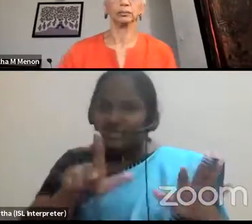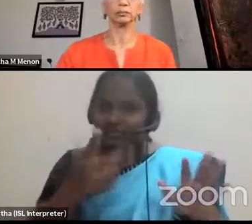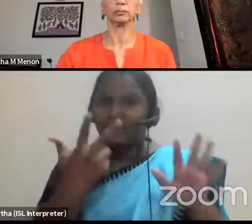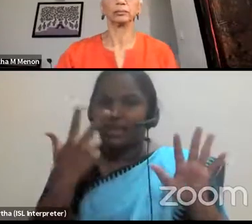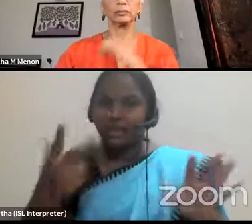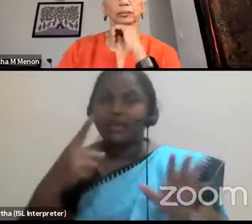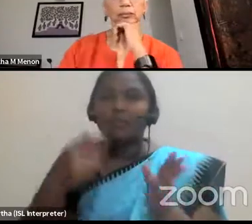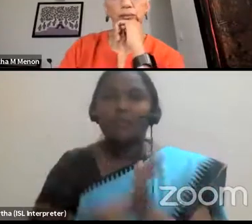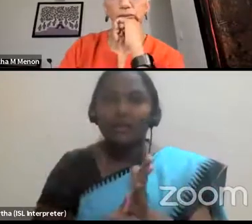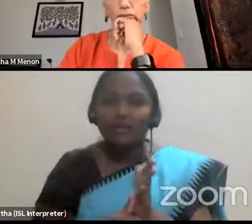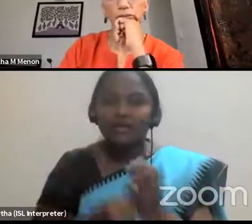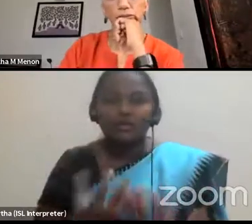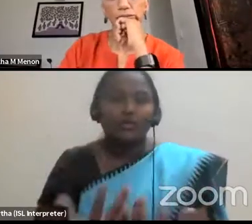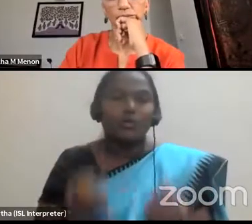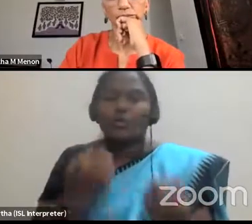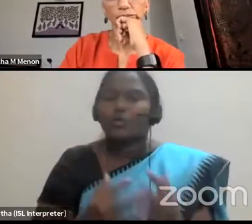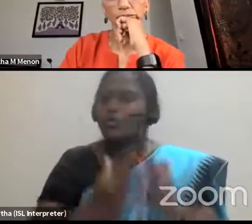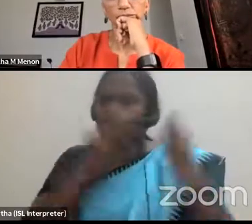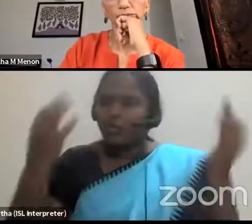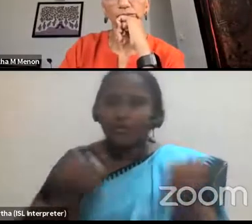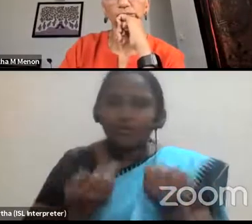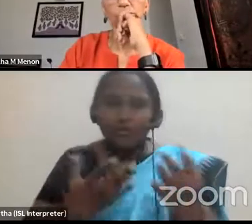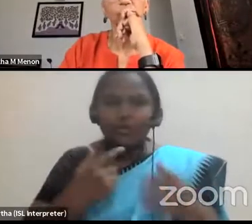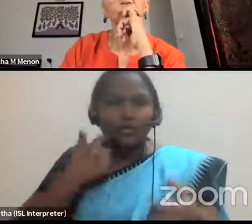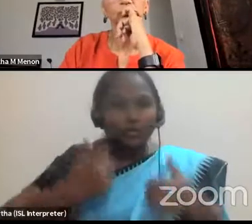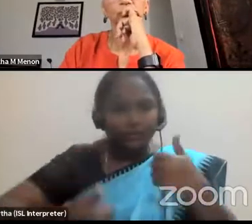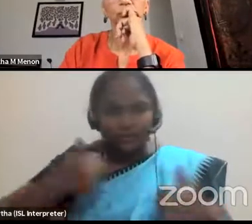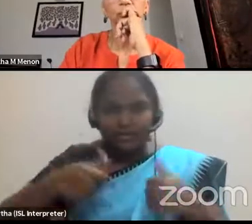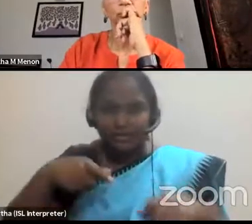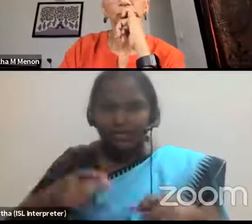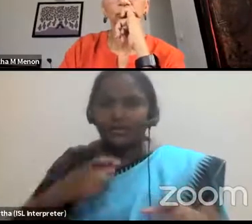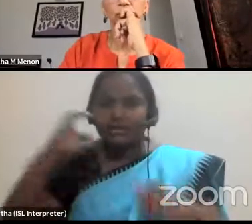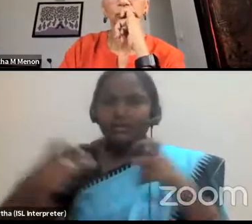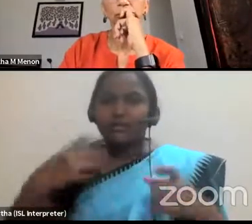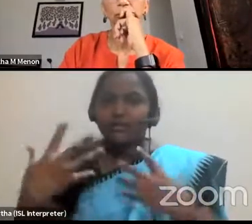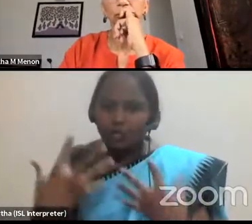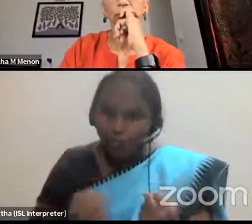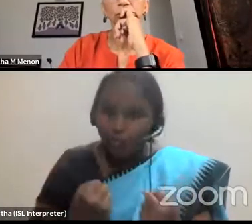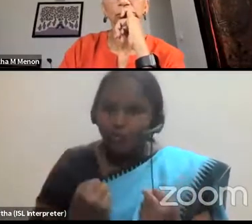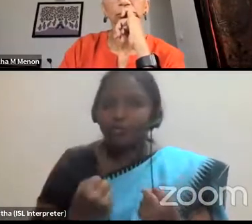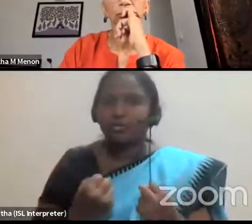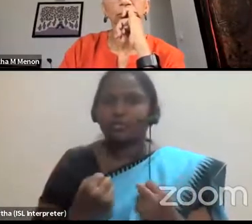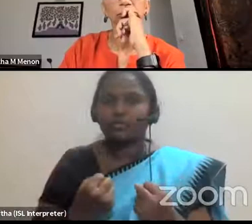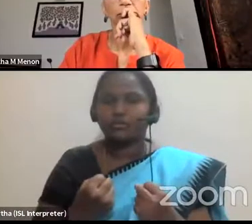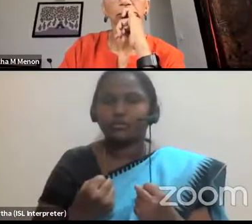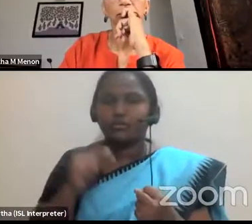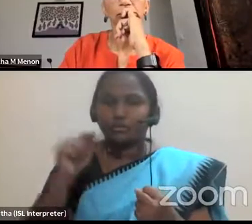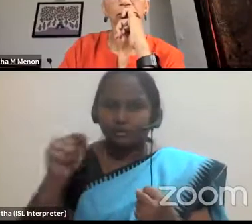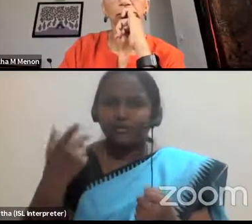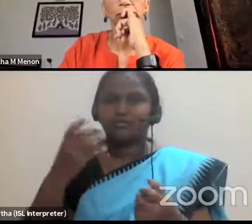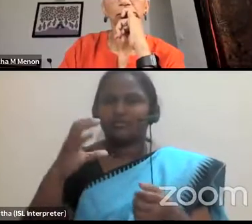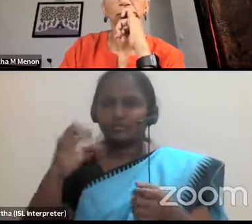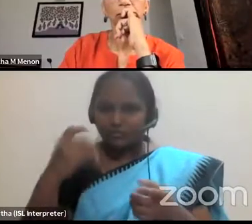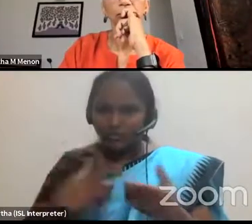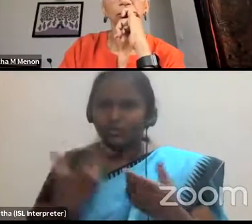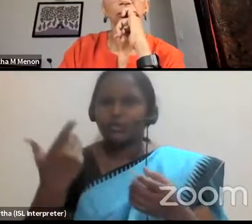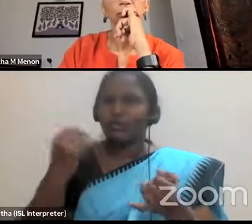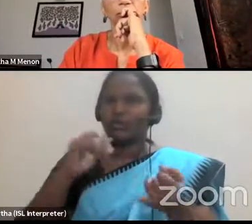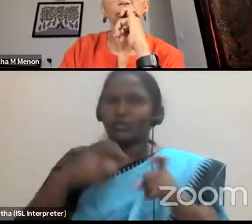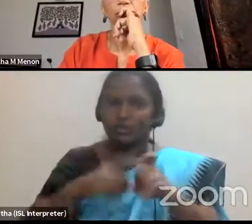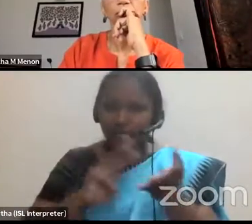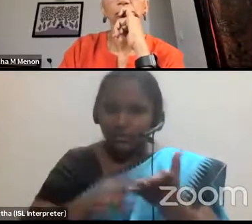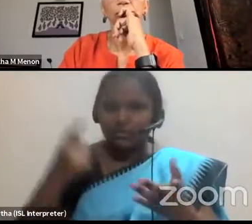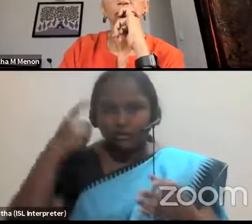a month. We've got so many offerings, which is why corporates are even wanting their colleagues and their employees to